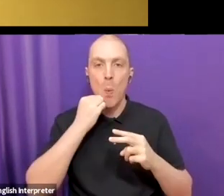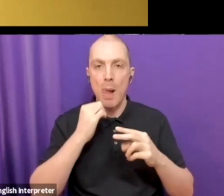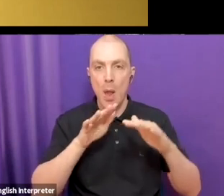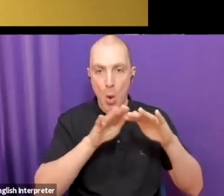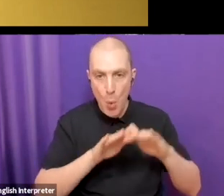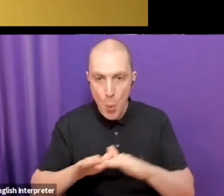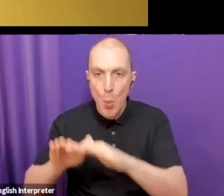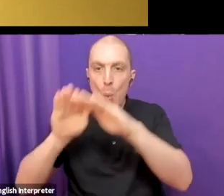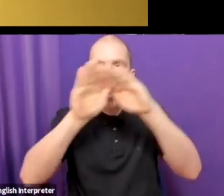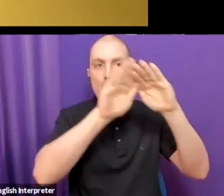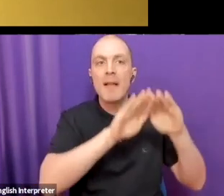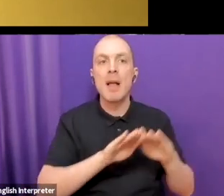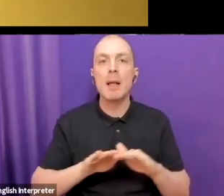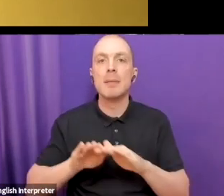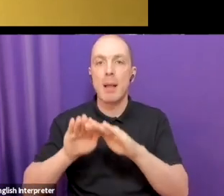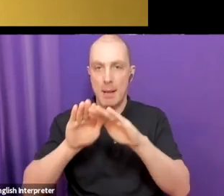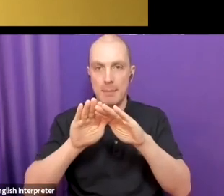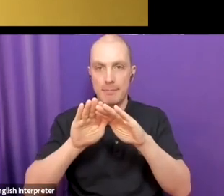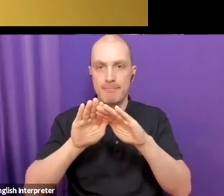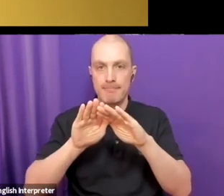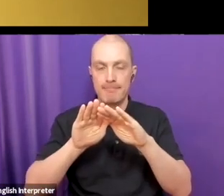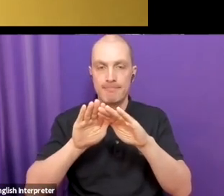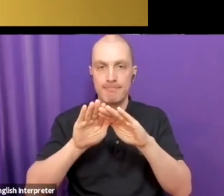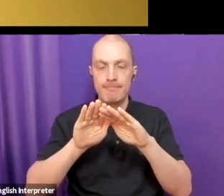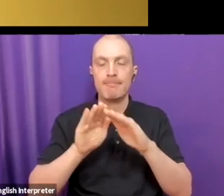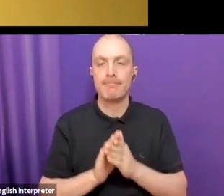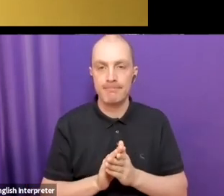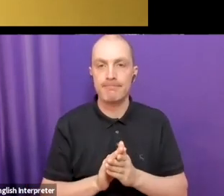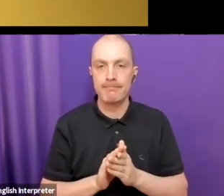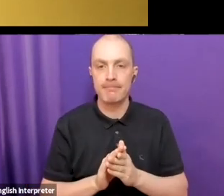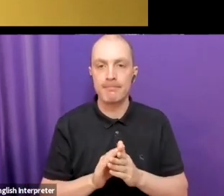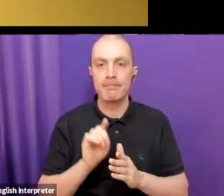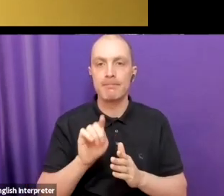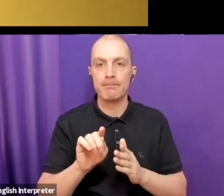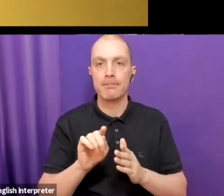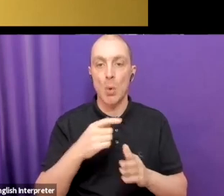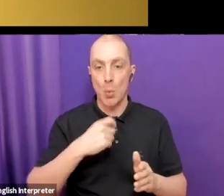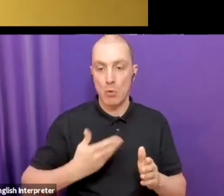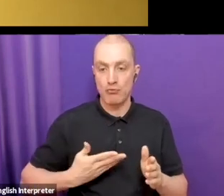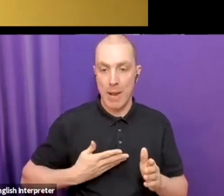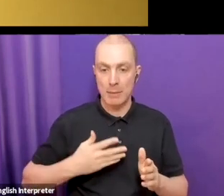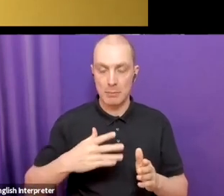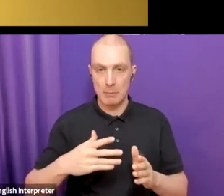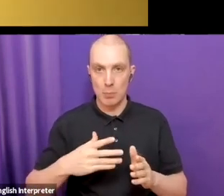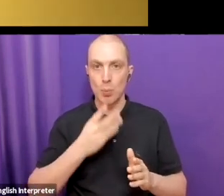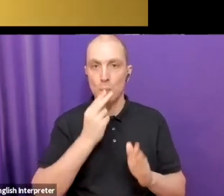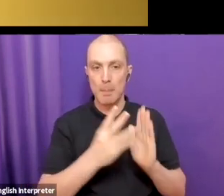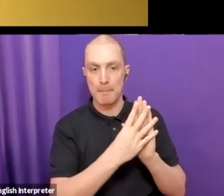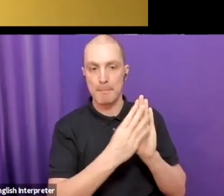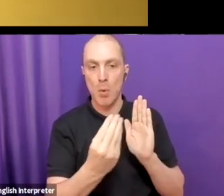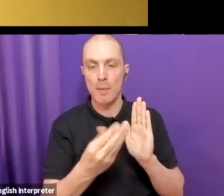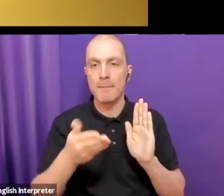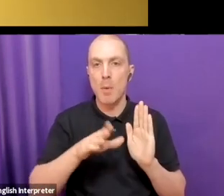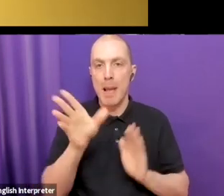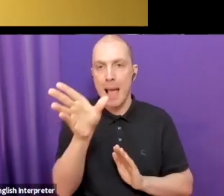and uniformly. By the way, the Human Rights Council adopted a model created by the African